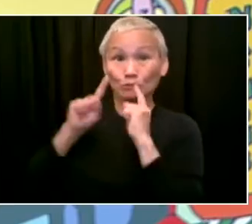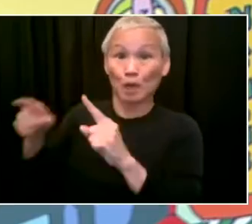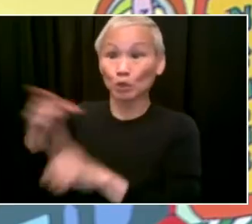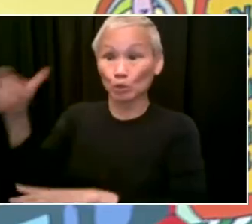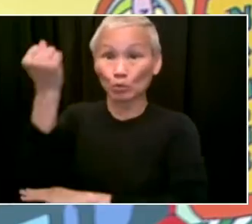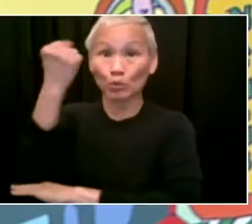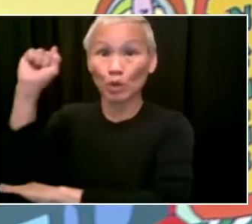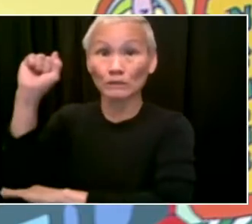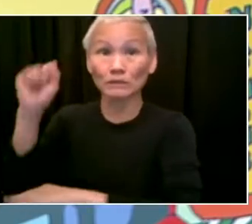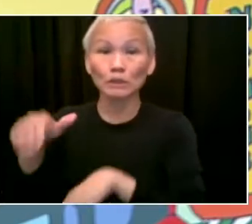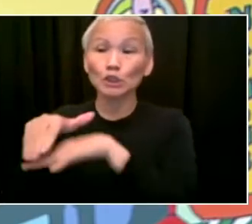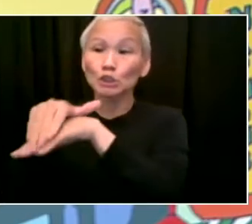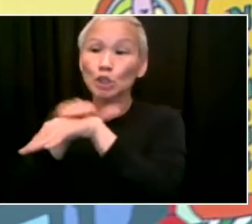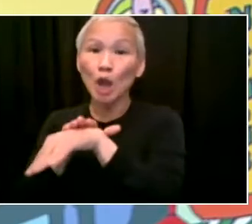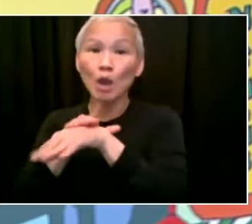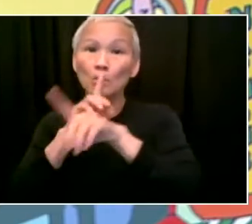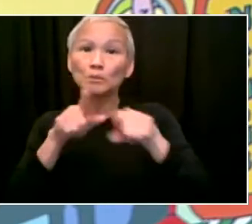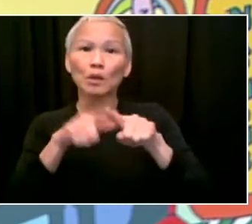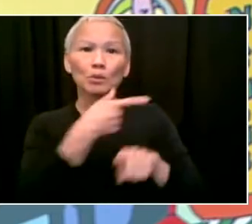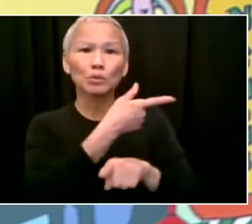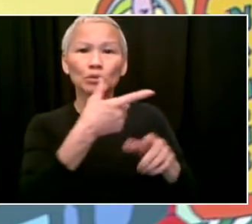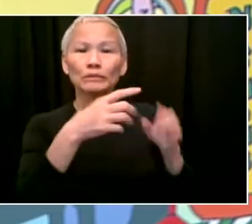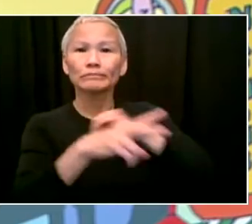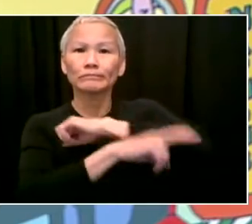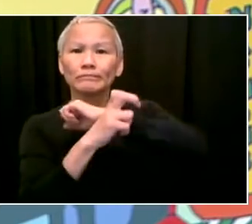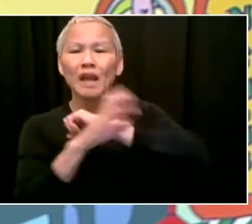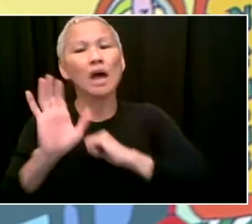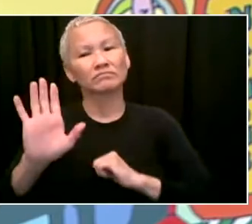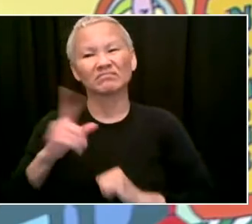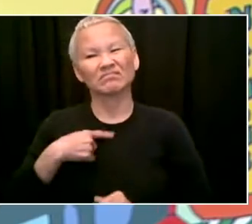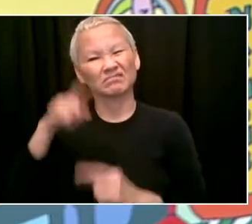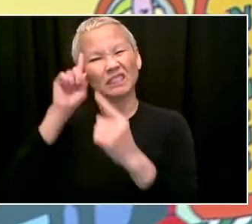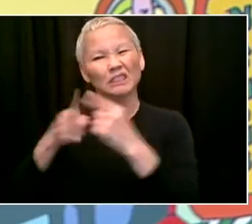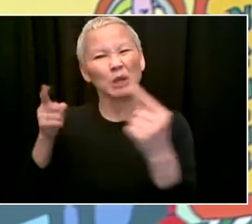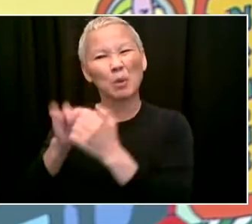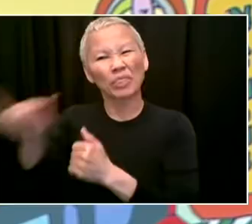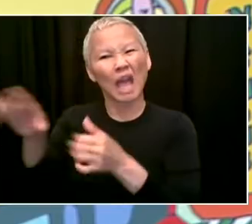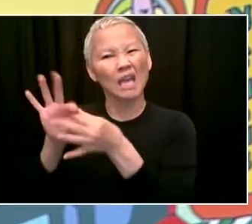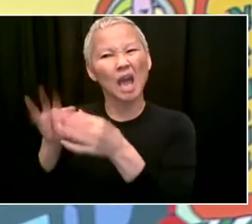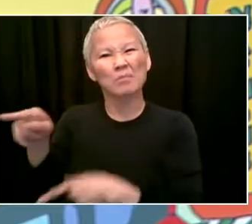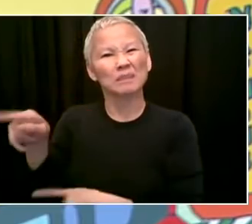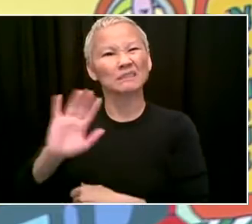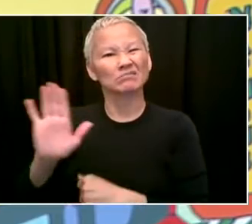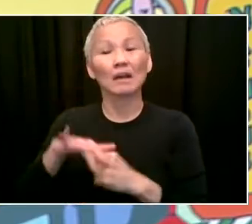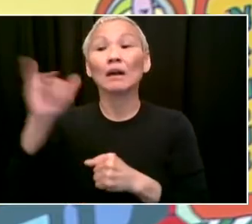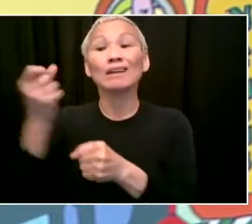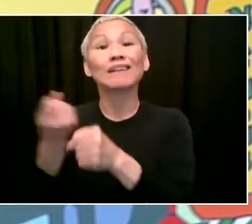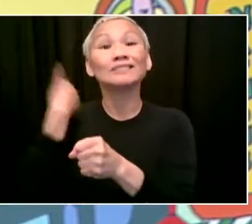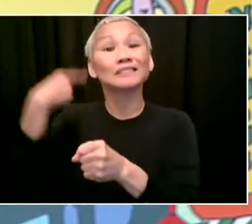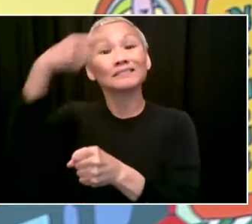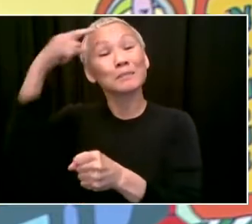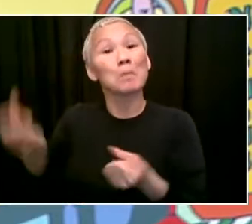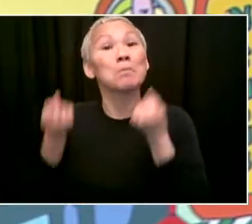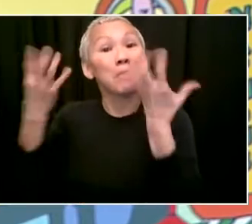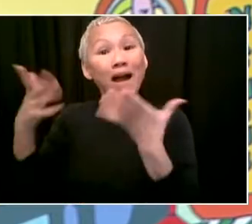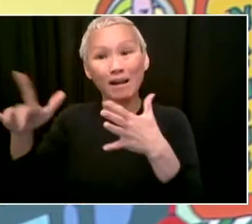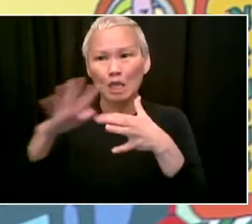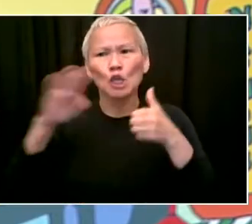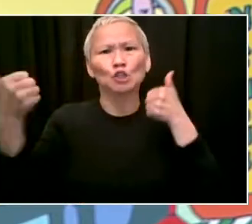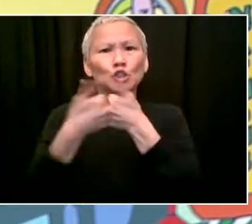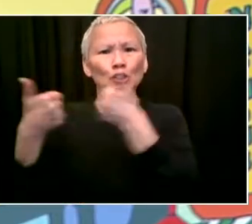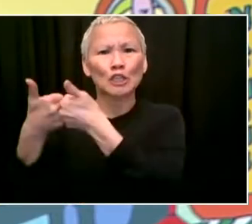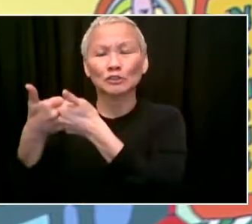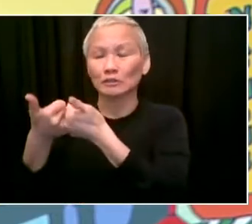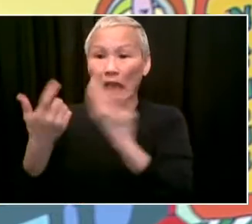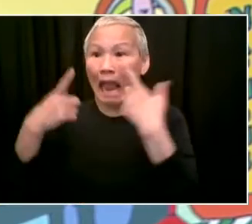vast variety of challenges simultaneously and address all of them. and notwithstanding some of the missteps and